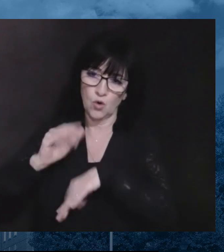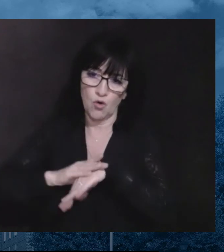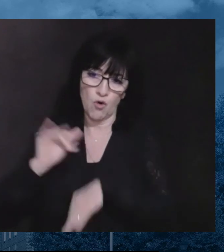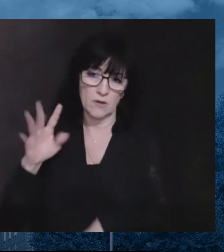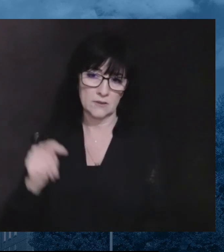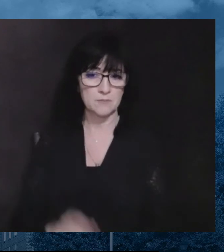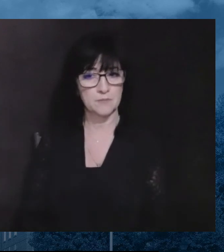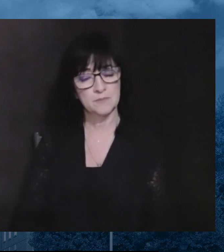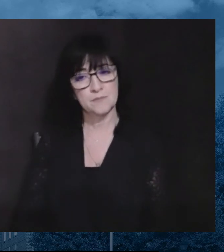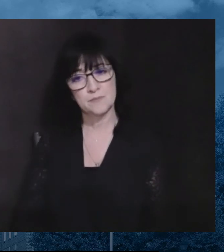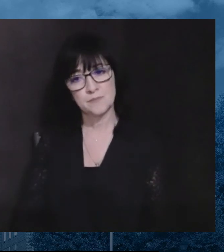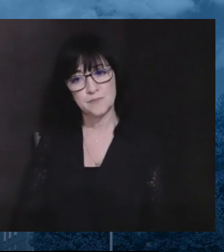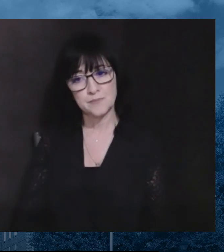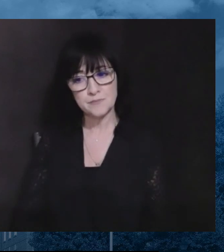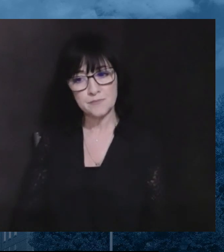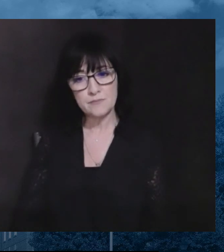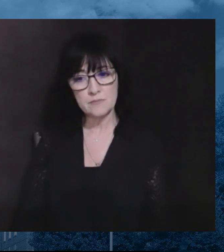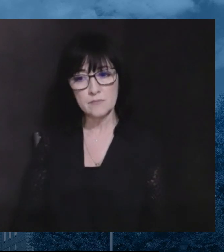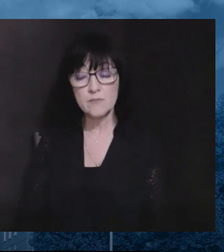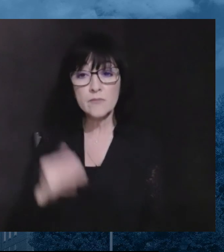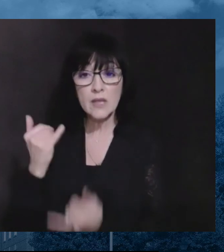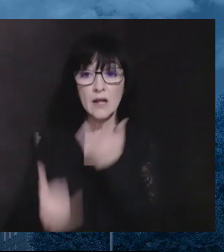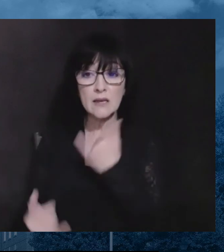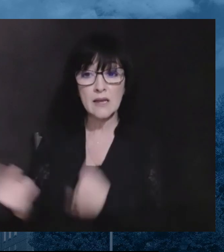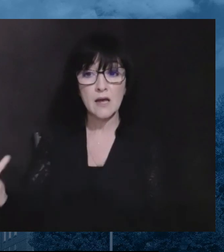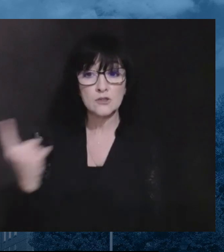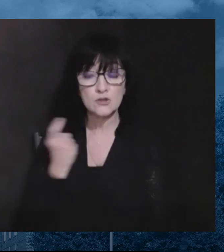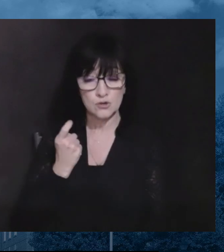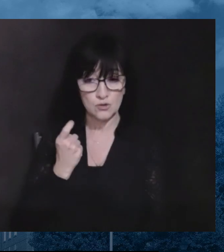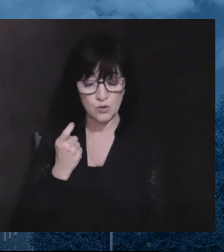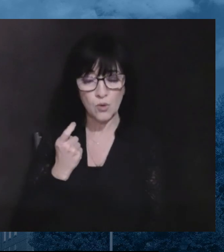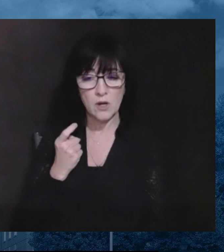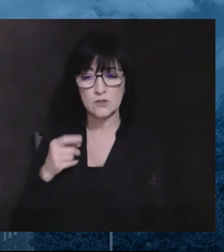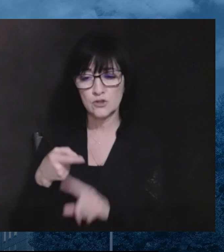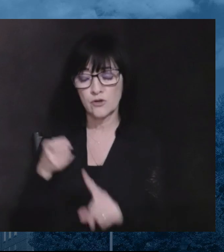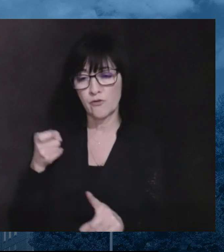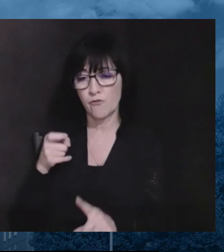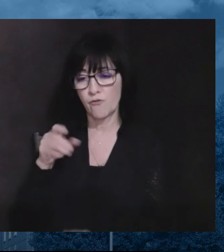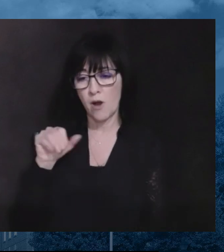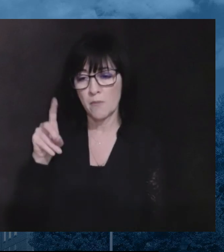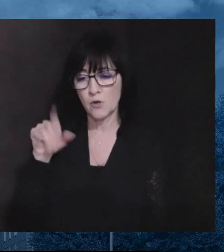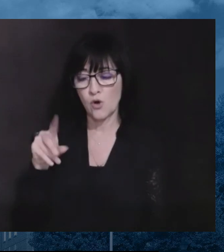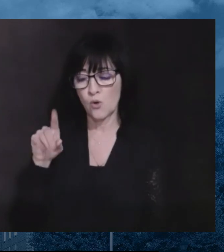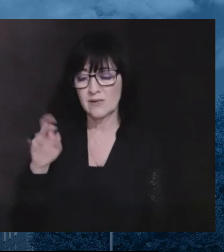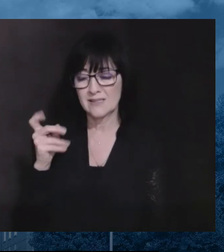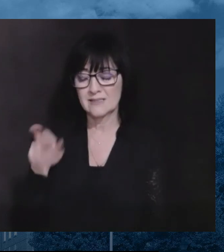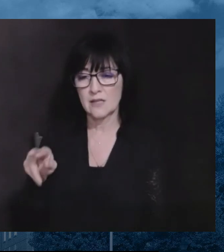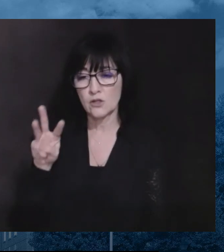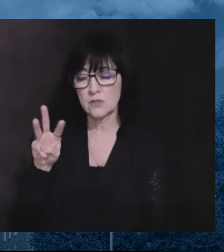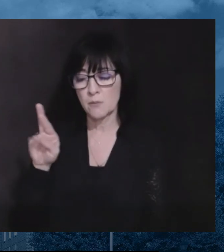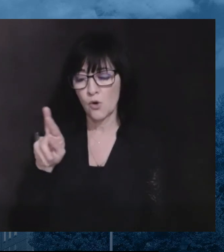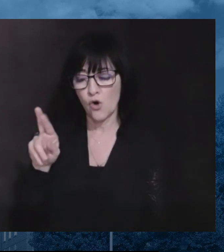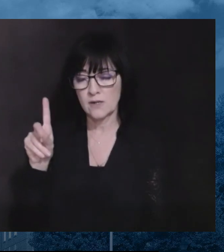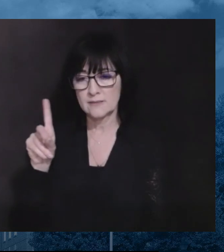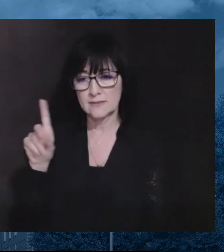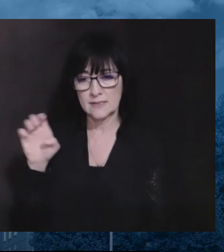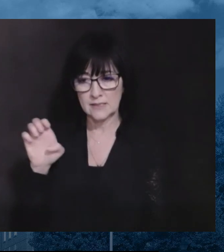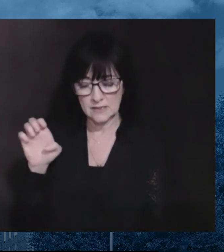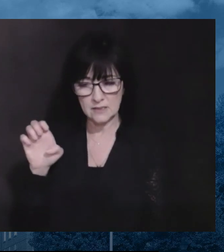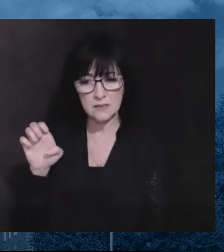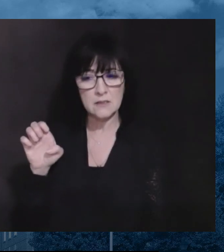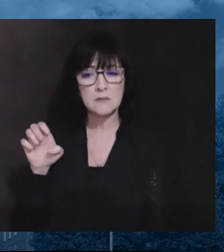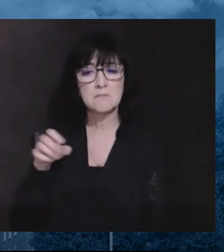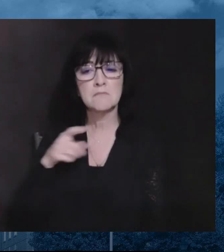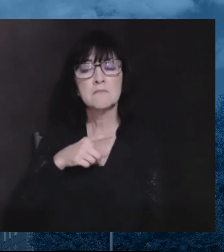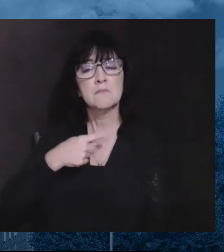All right, we have one last question. This is pre-submitted from Cody Decker at WRDE. He asked, we learned yesterday that funeral home workers